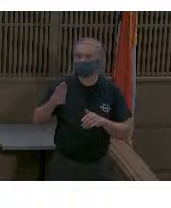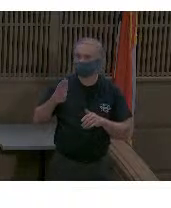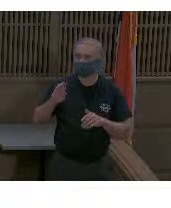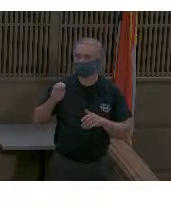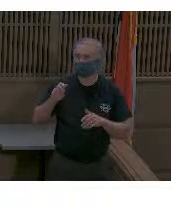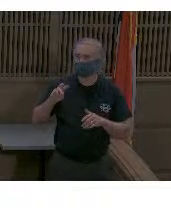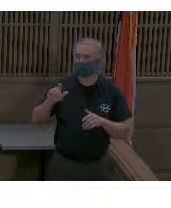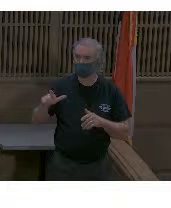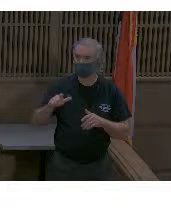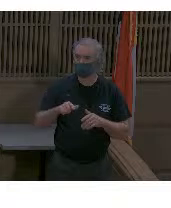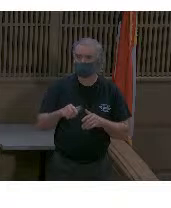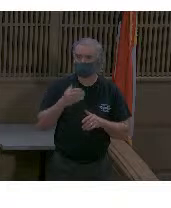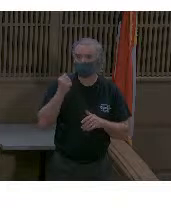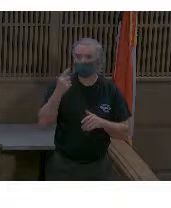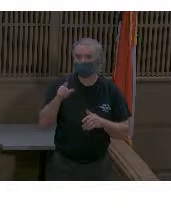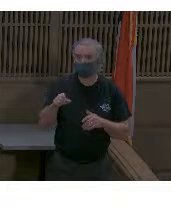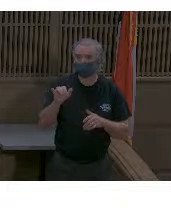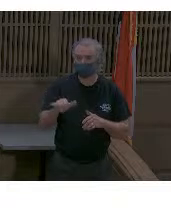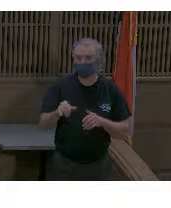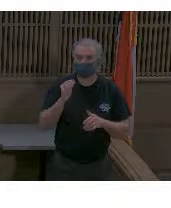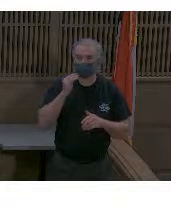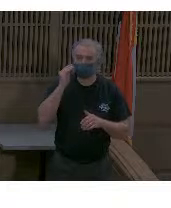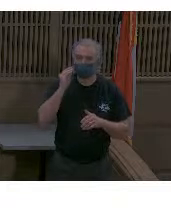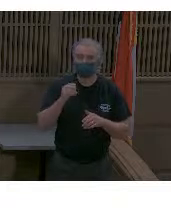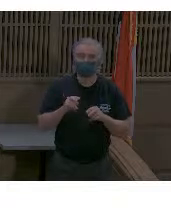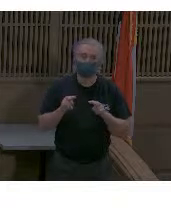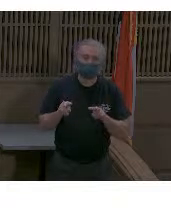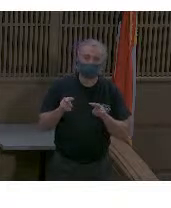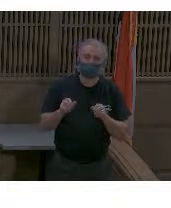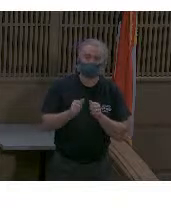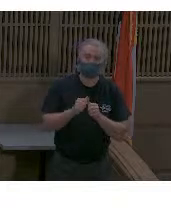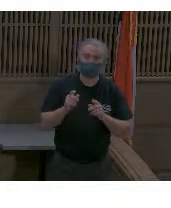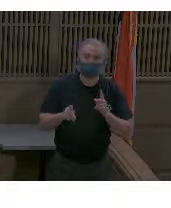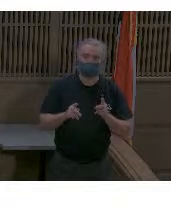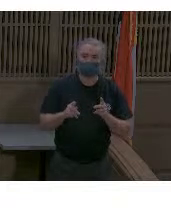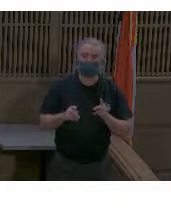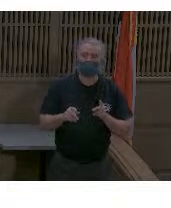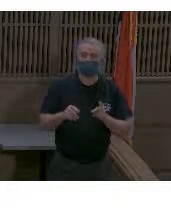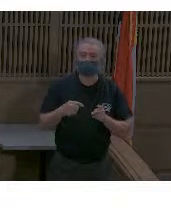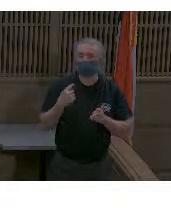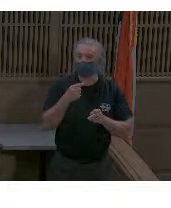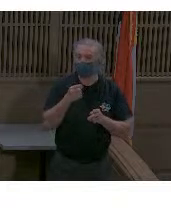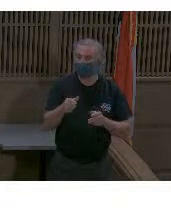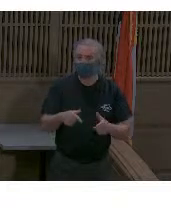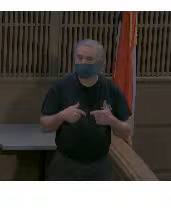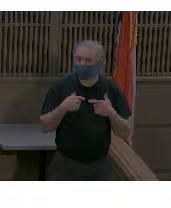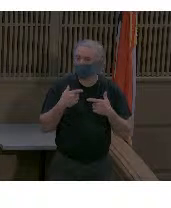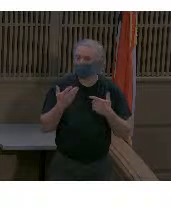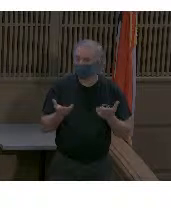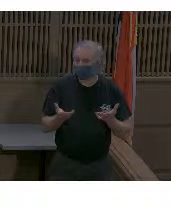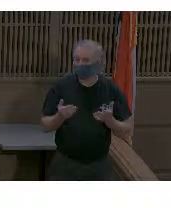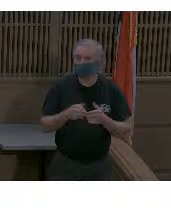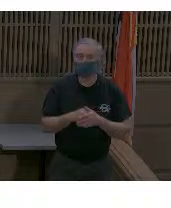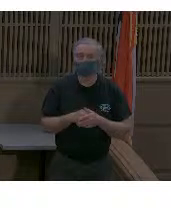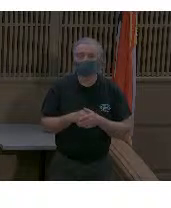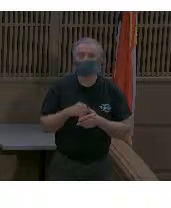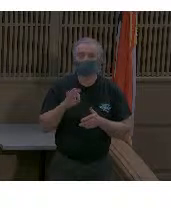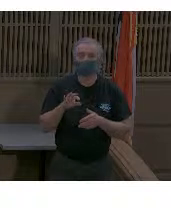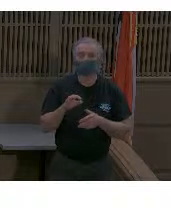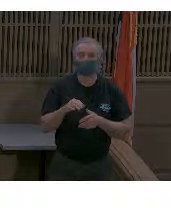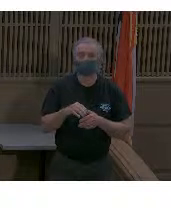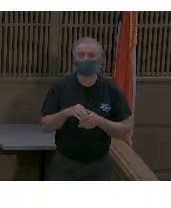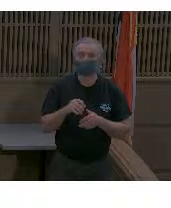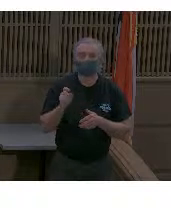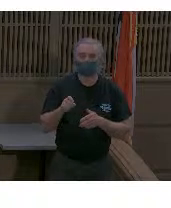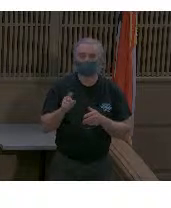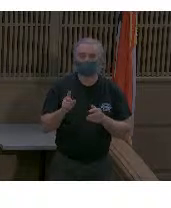is to stay home and watch it just with those people with whom you live. If you insist on